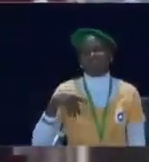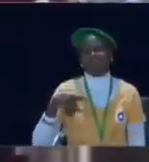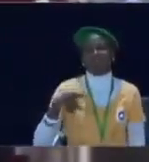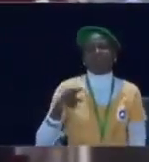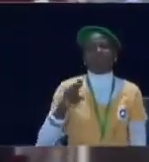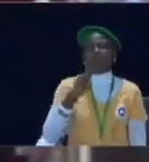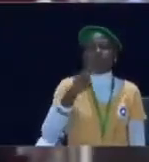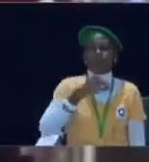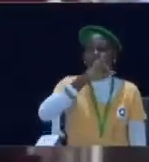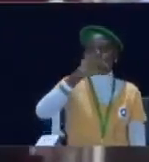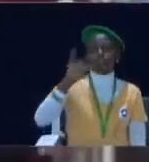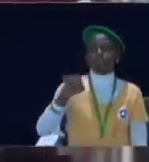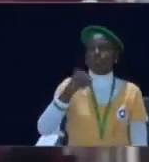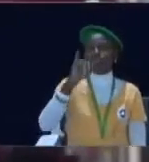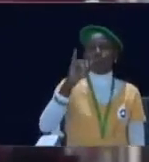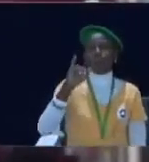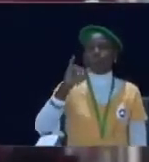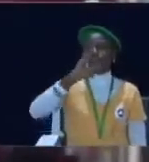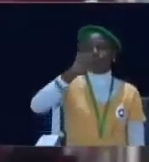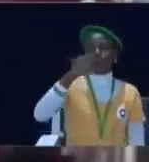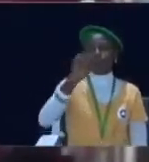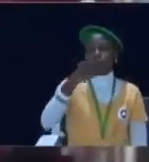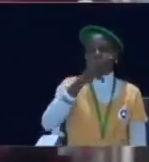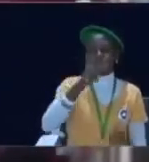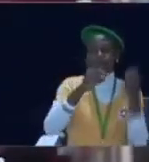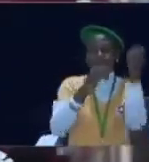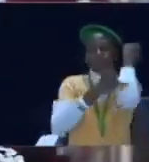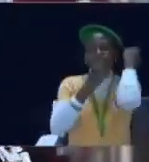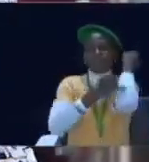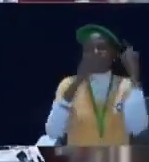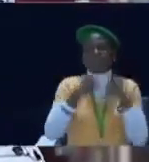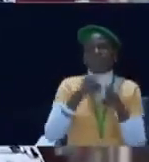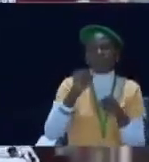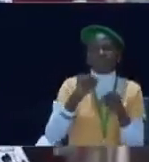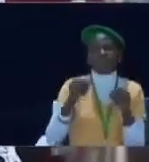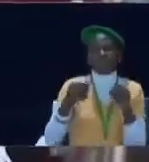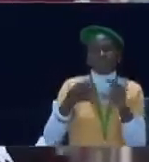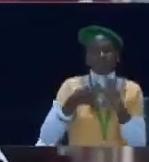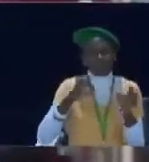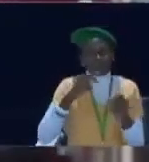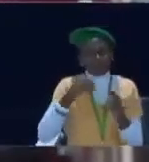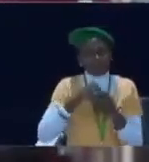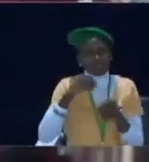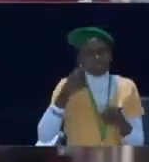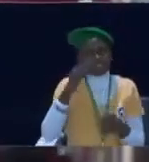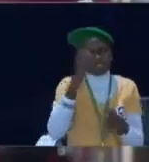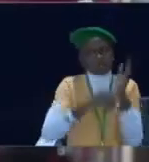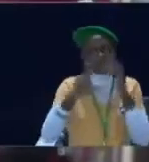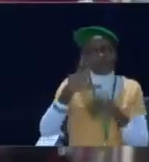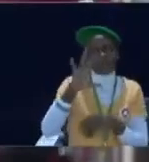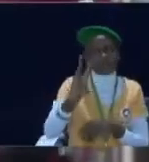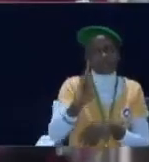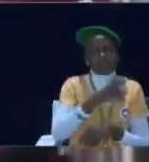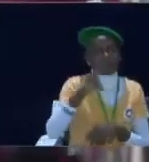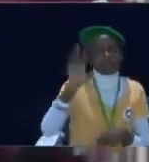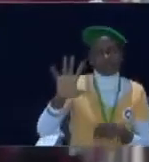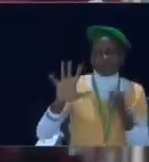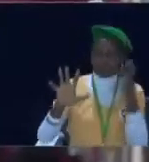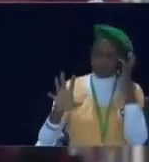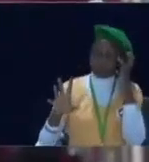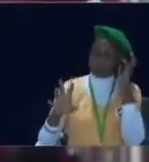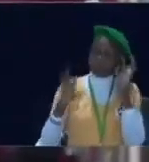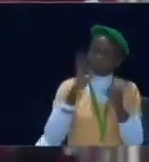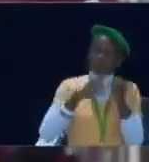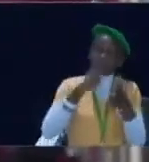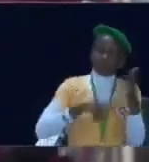Using Joseph as a case study in the book of Genesis chapter 37 from verse 5. If you